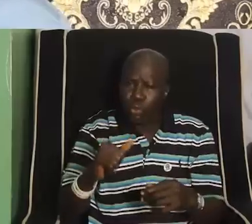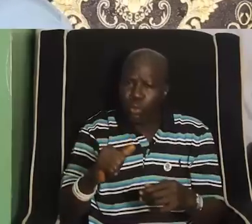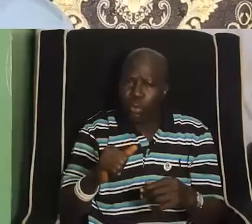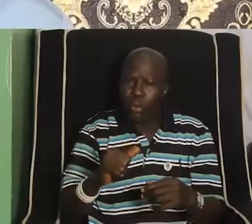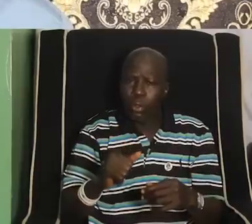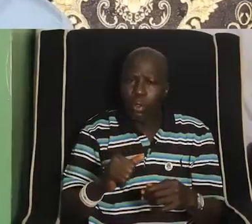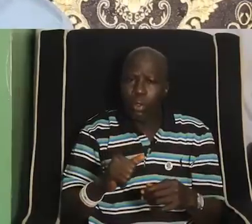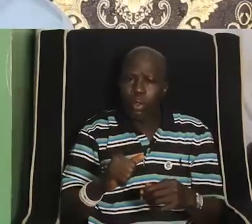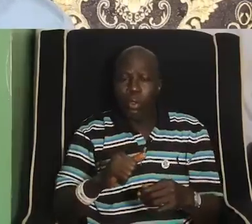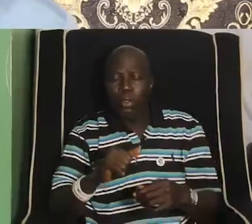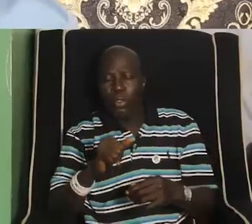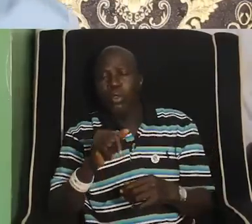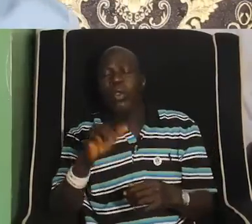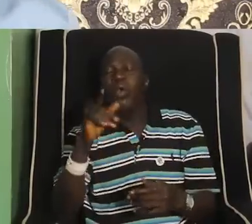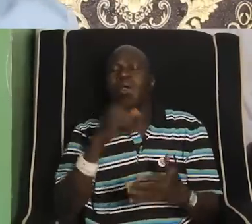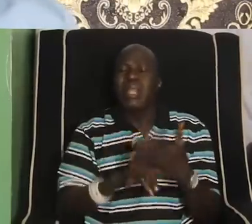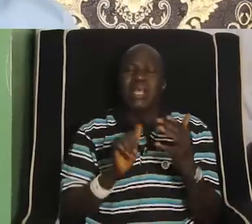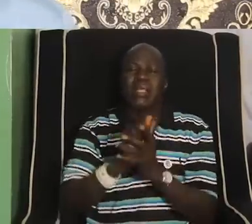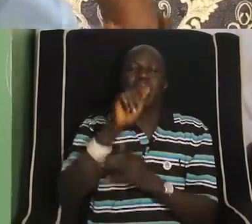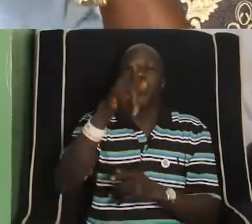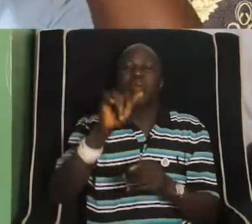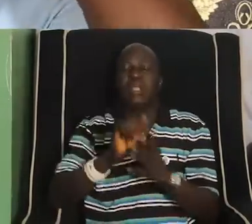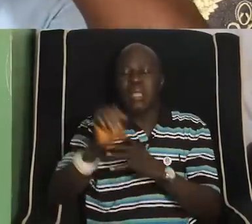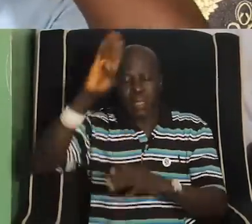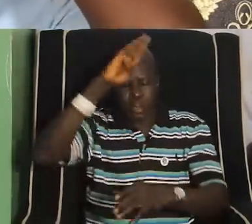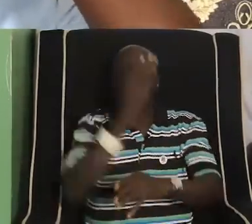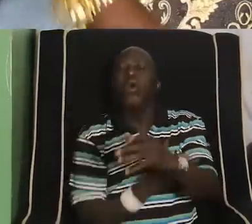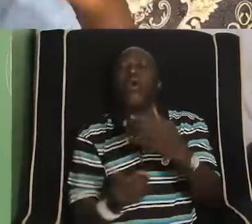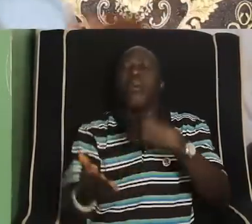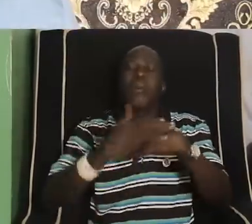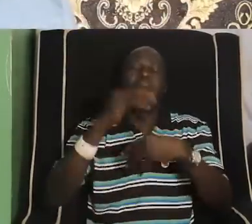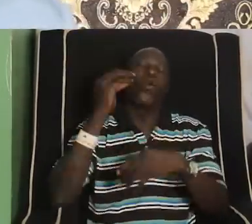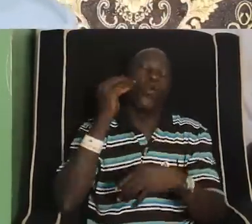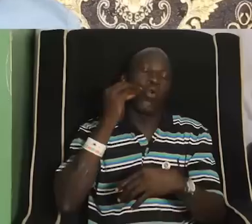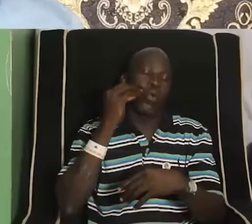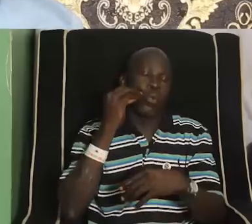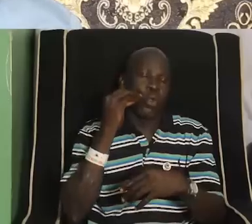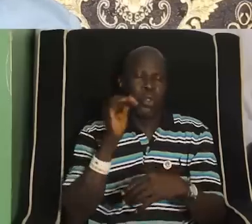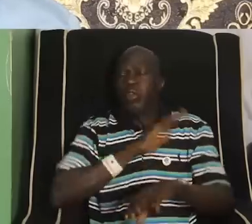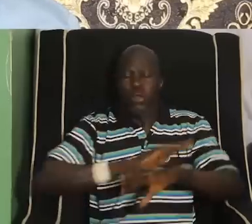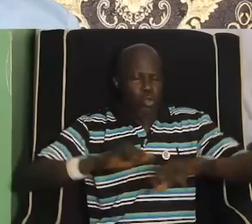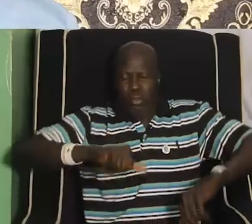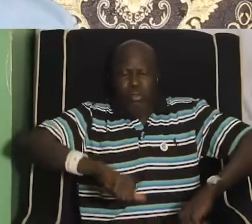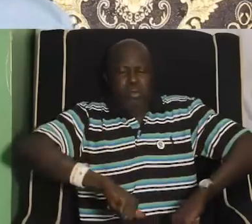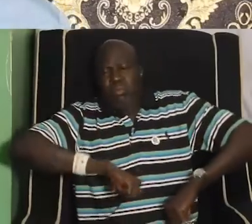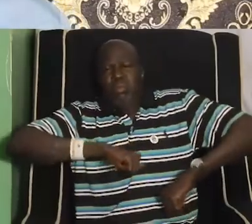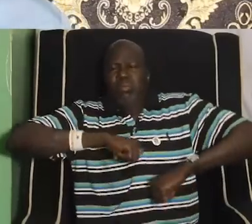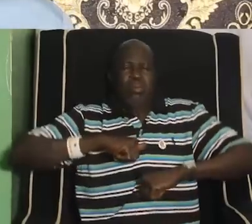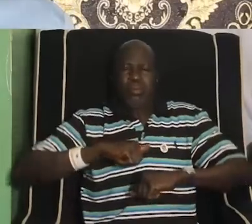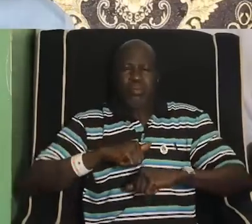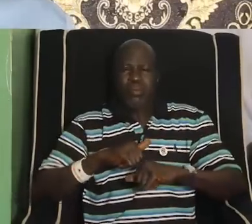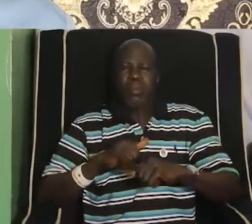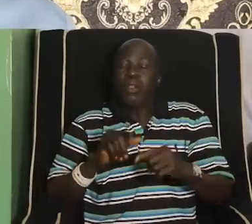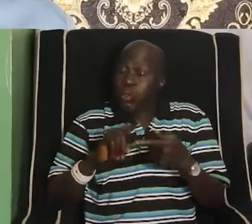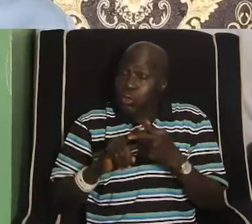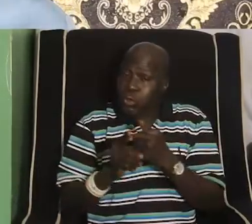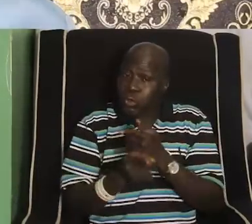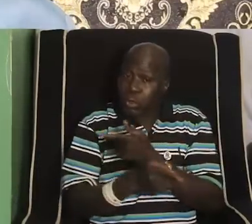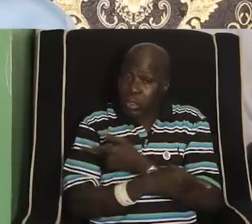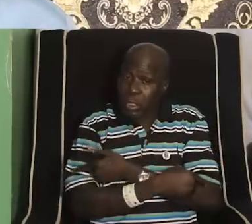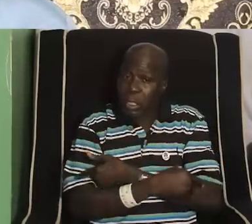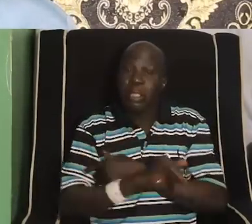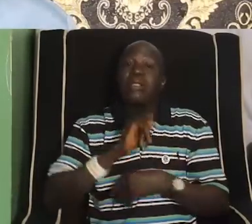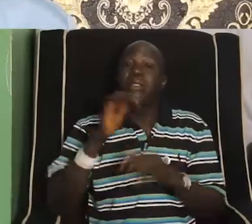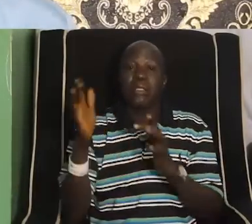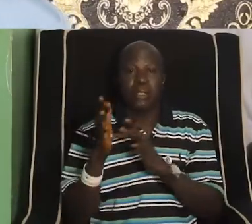Asako padà wálé. Máa ṣe sórí kankan. Lọ ní yéne Jésù ń